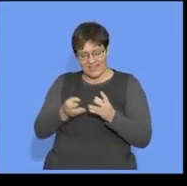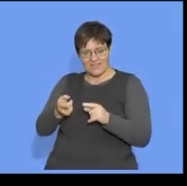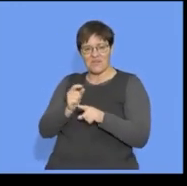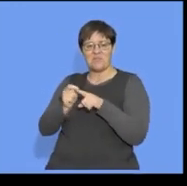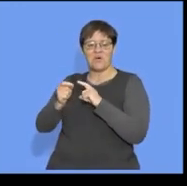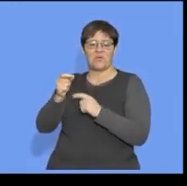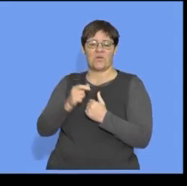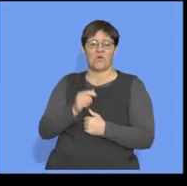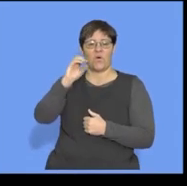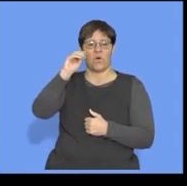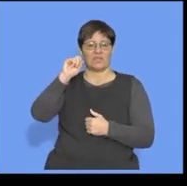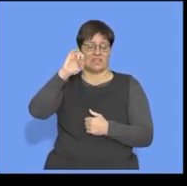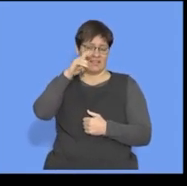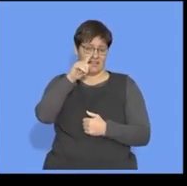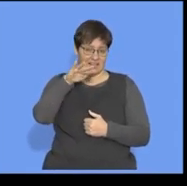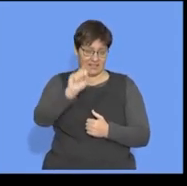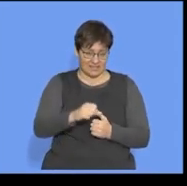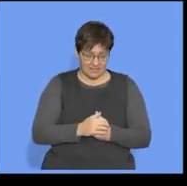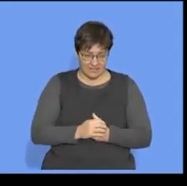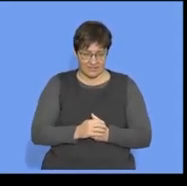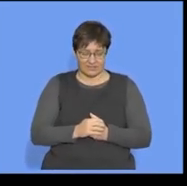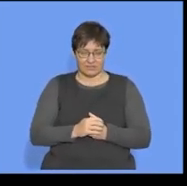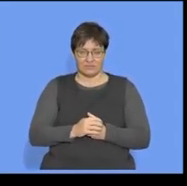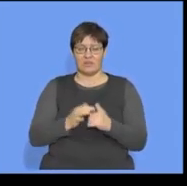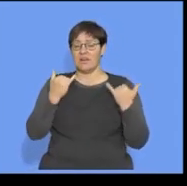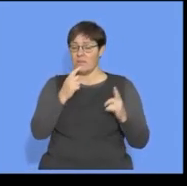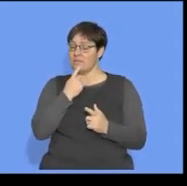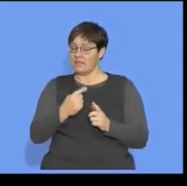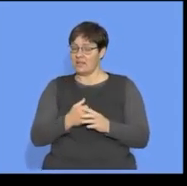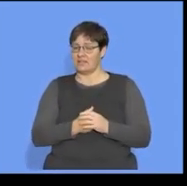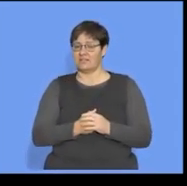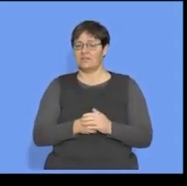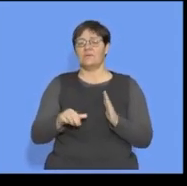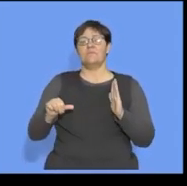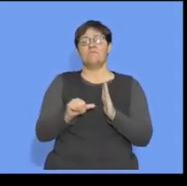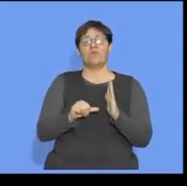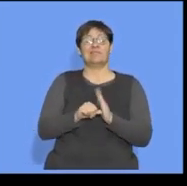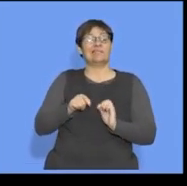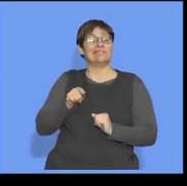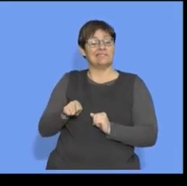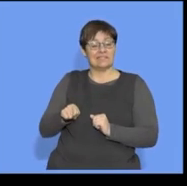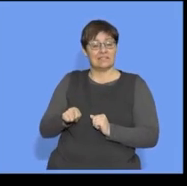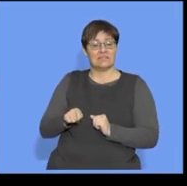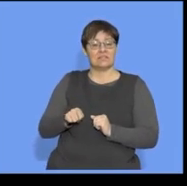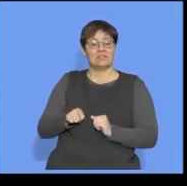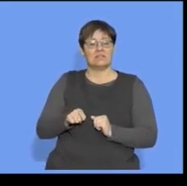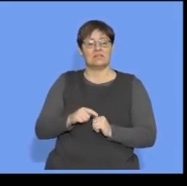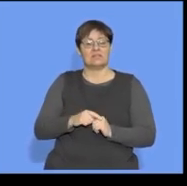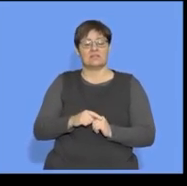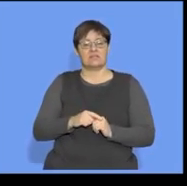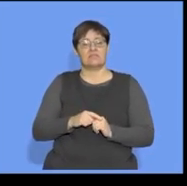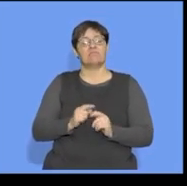be transmitted to the ossicles. Like now I'm saying that the function of the